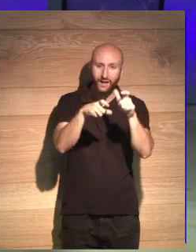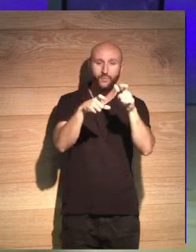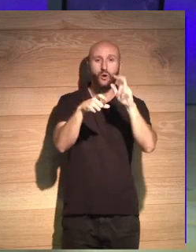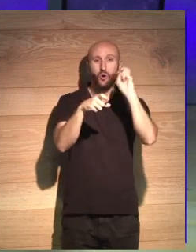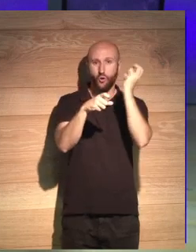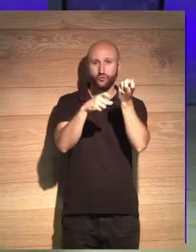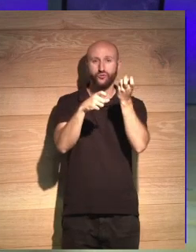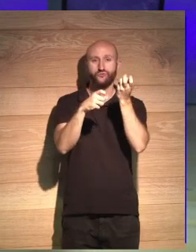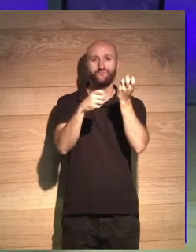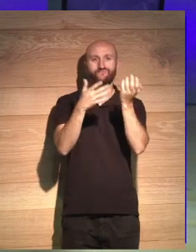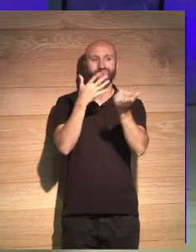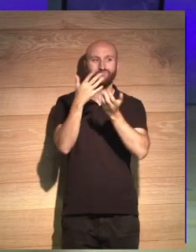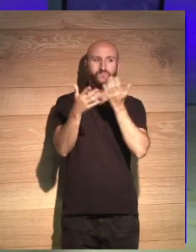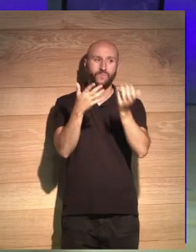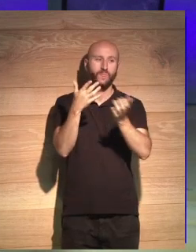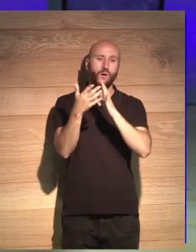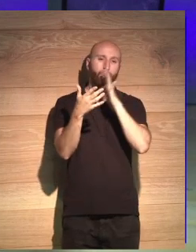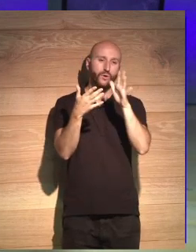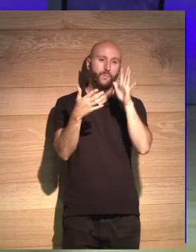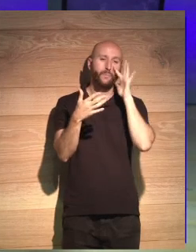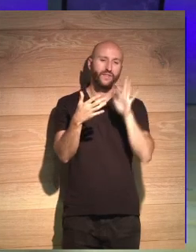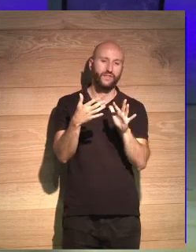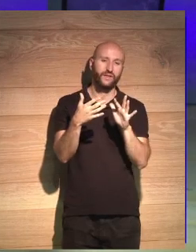is the field of gamification, which